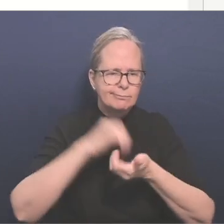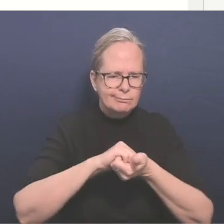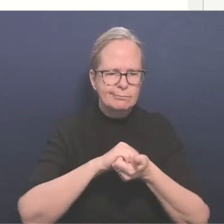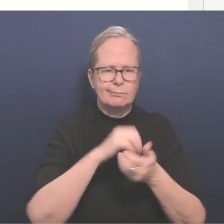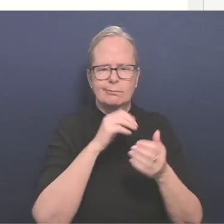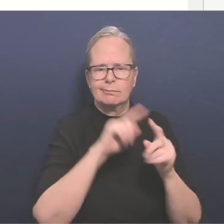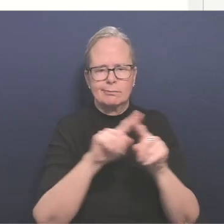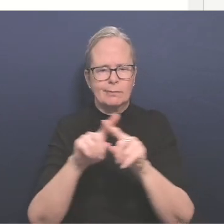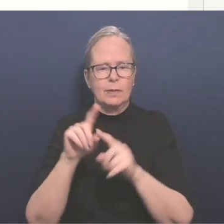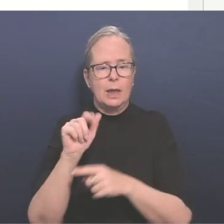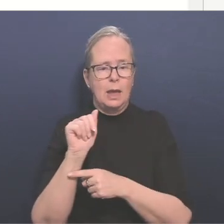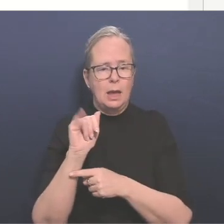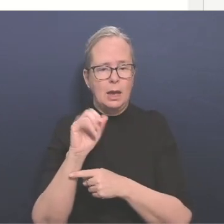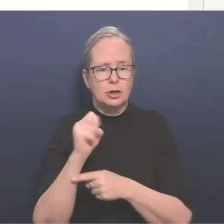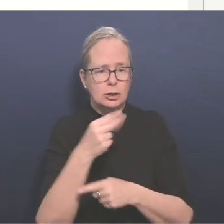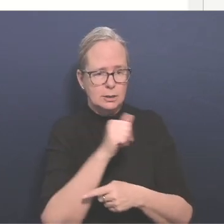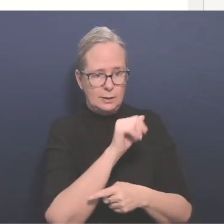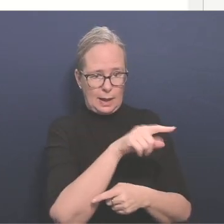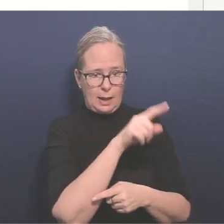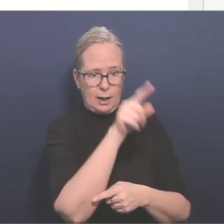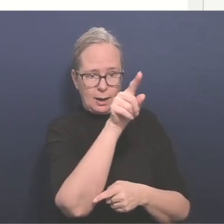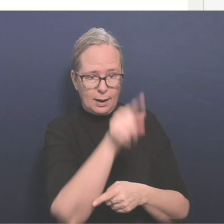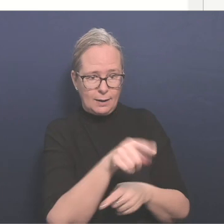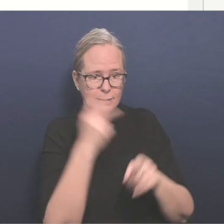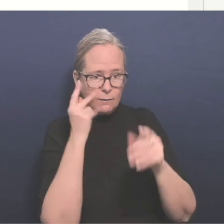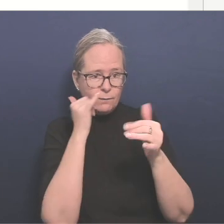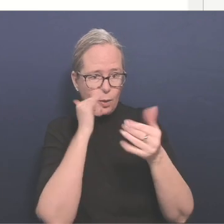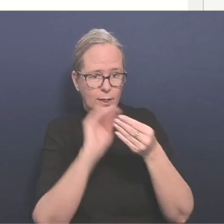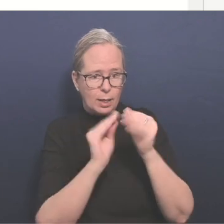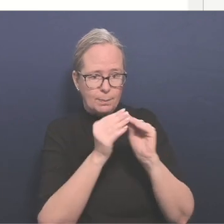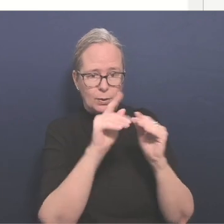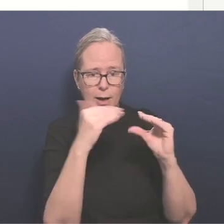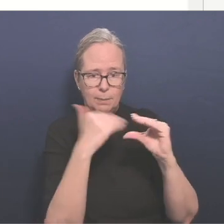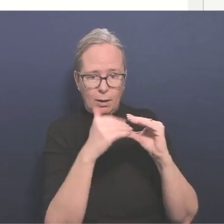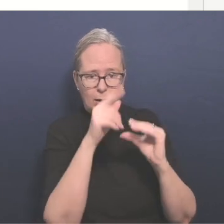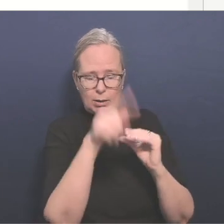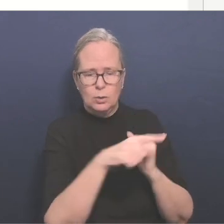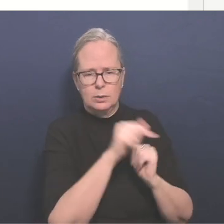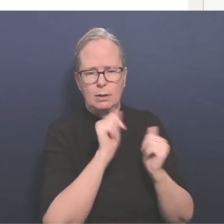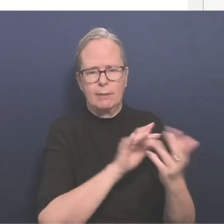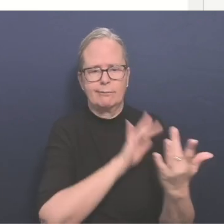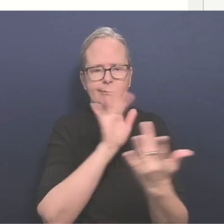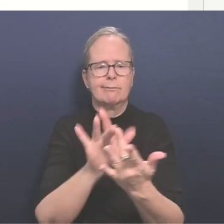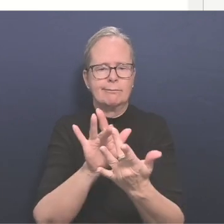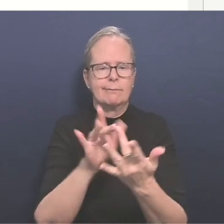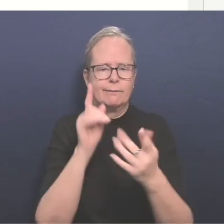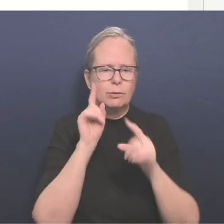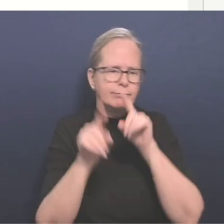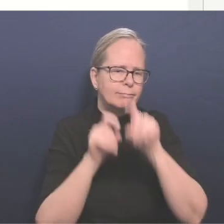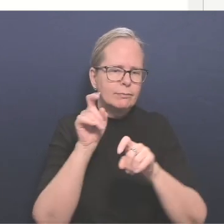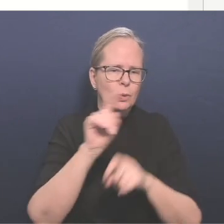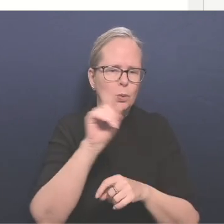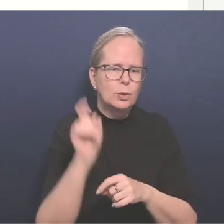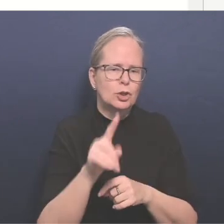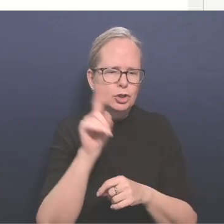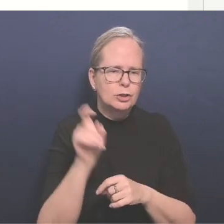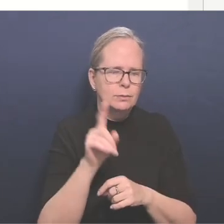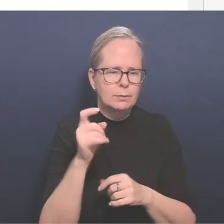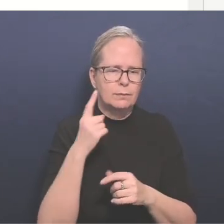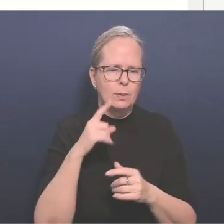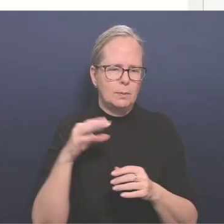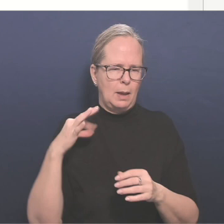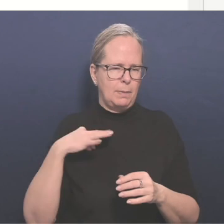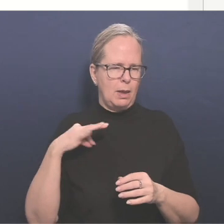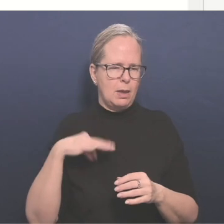can be accessed in both English and French. So Aisha or yourself can always go to the tool